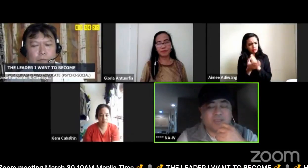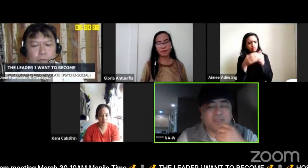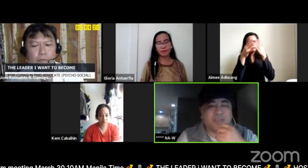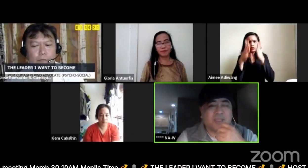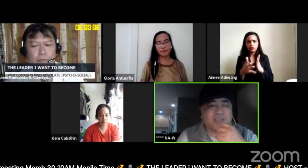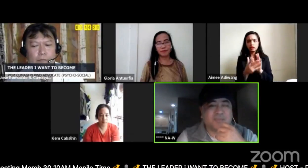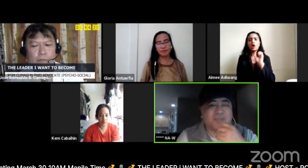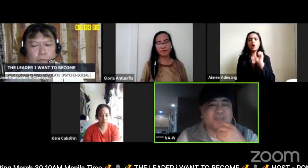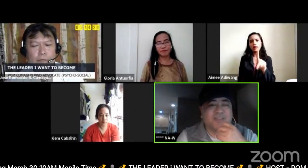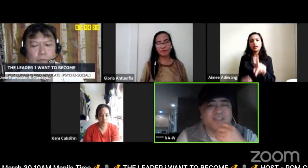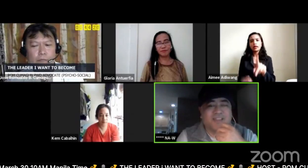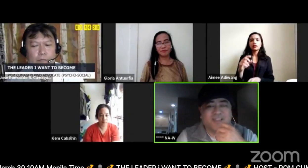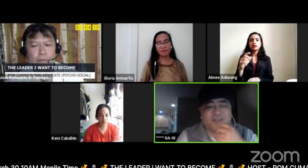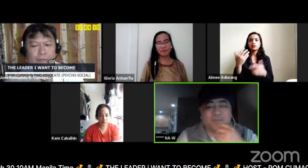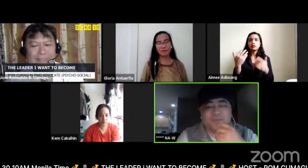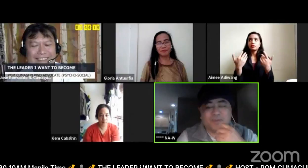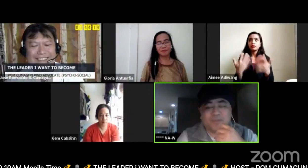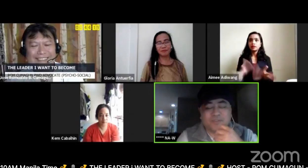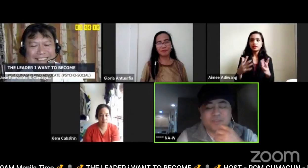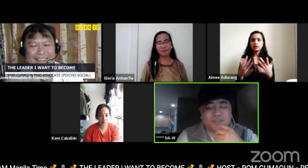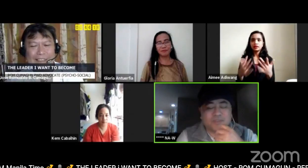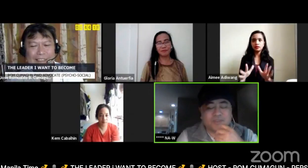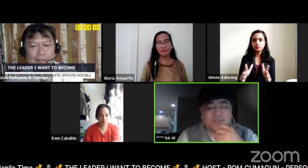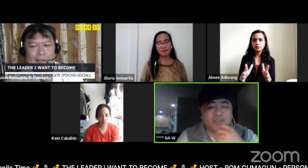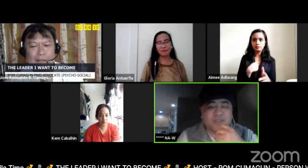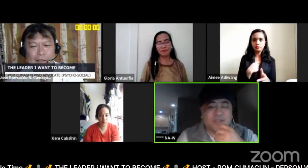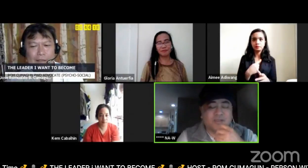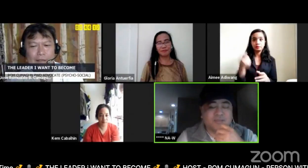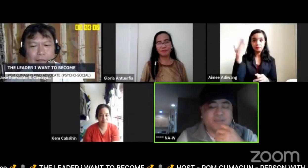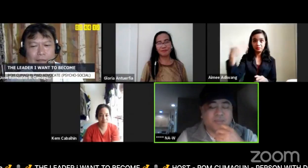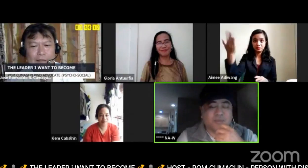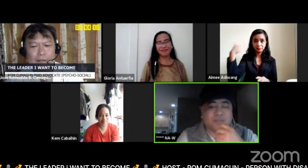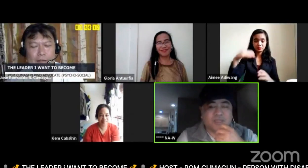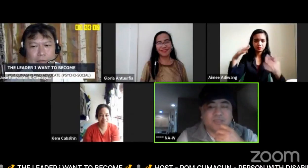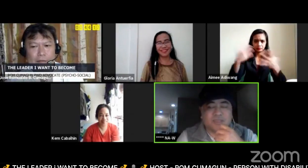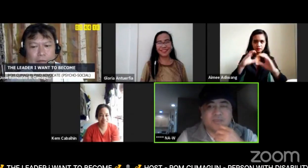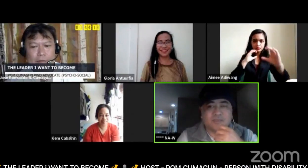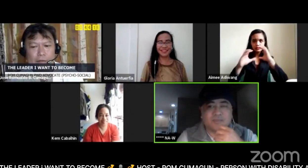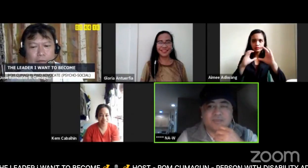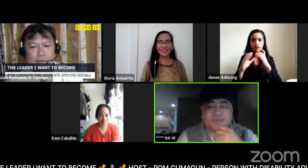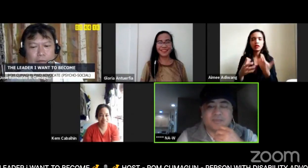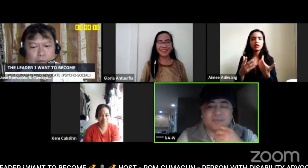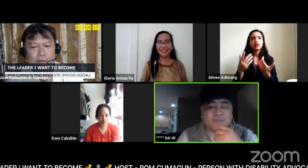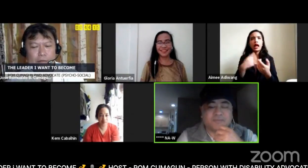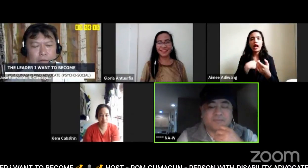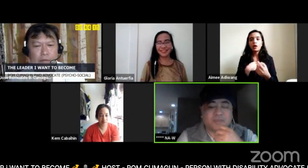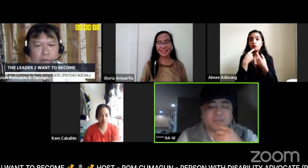And I think he asked me that in a previous conversation. Ang sabi ko sa kanya,